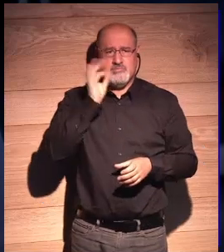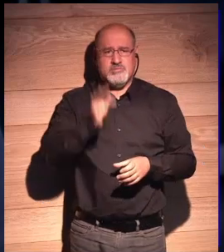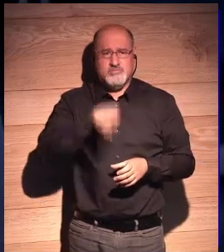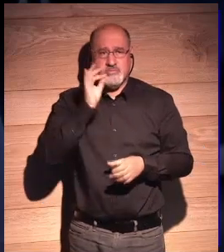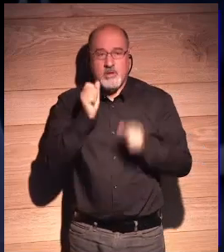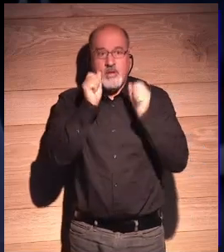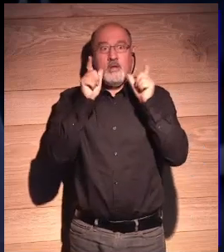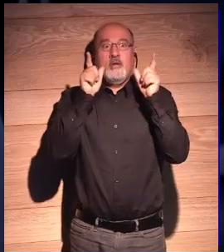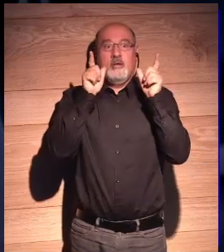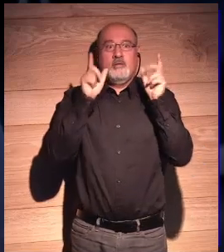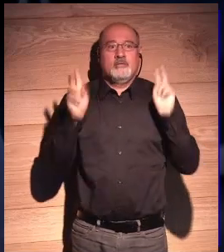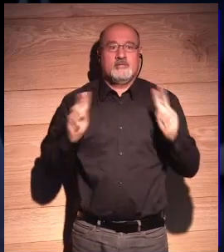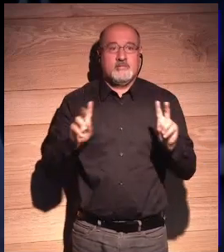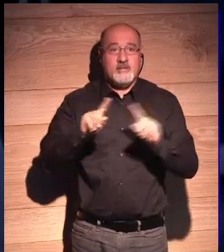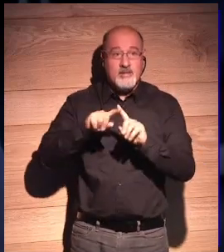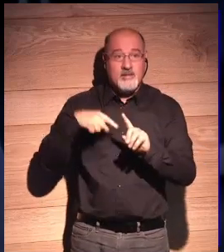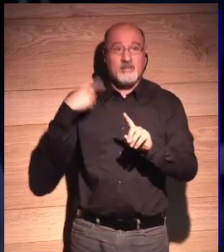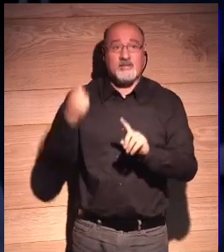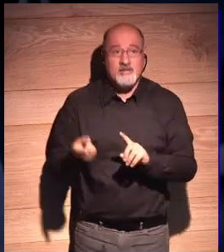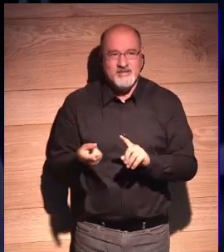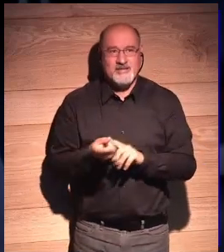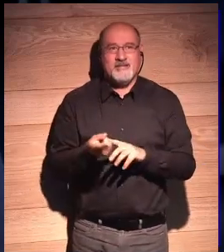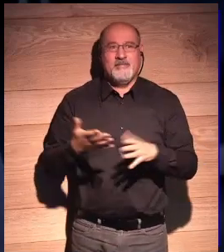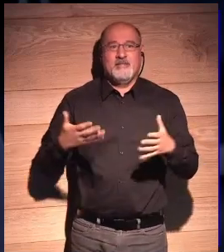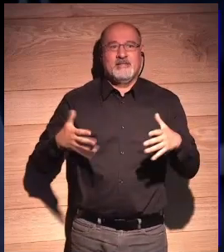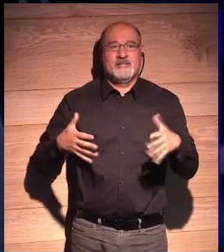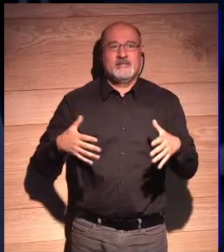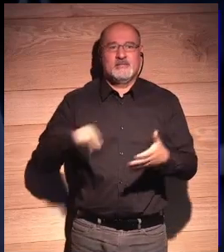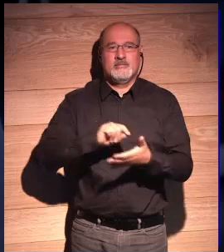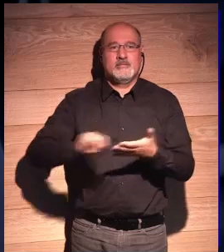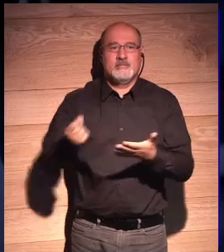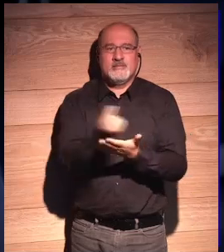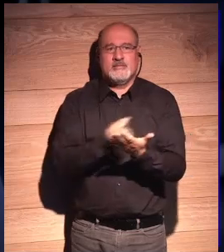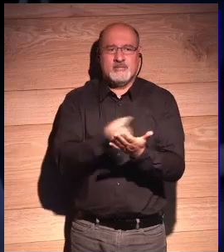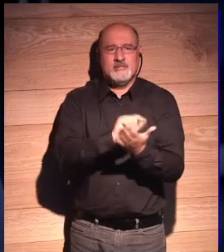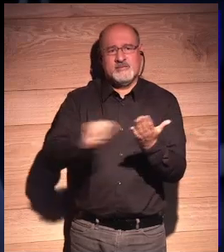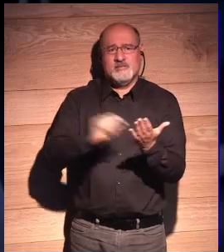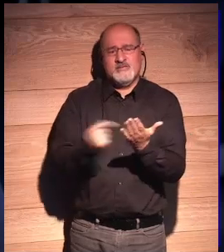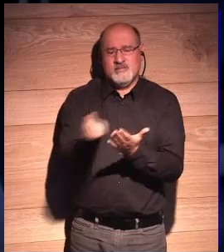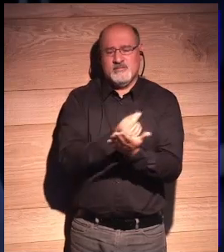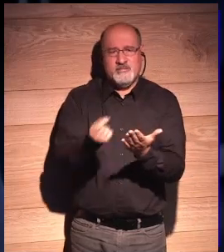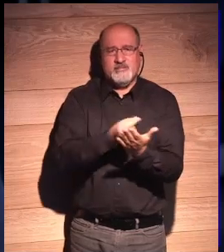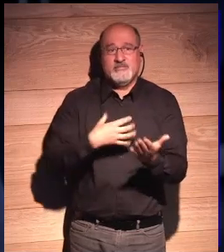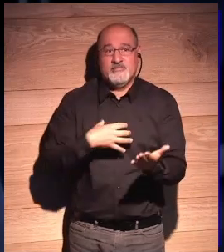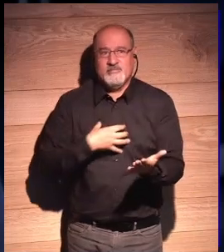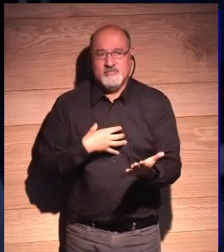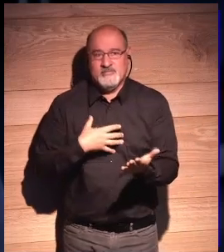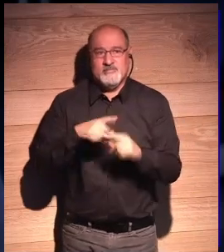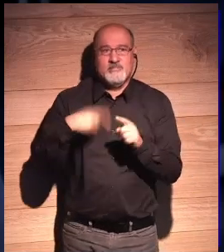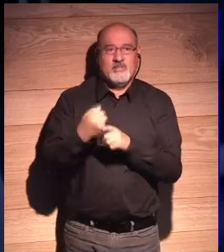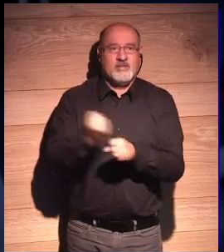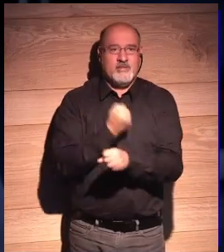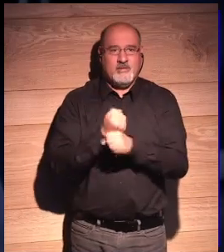by doing that, my hand shakes, so I can't work. So it's this kind of endless cycle. But once I finally settle into